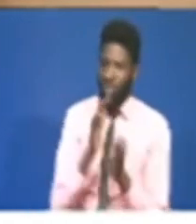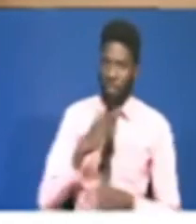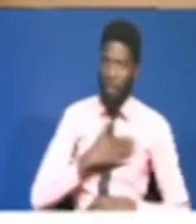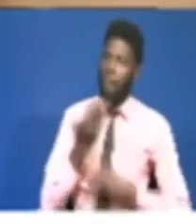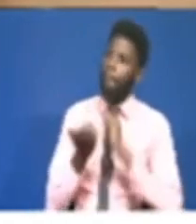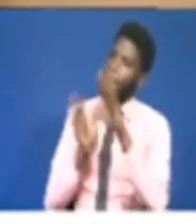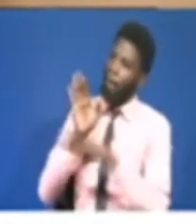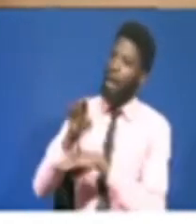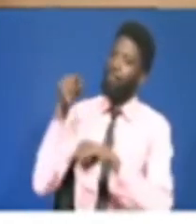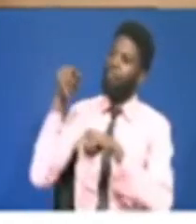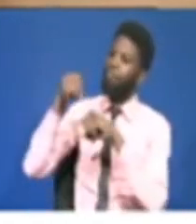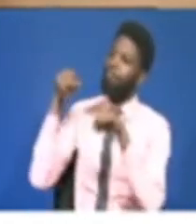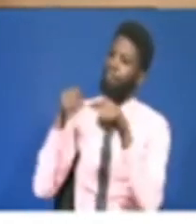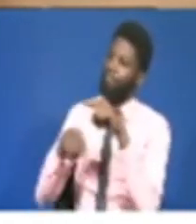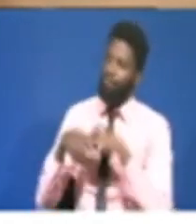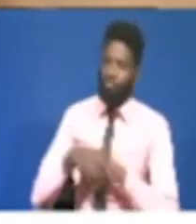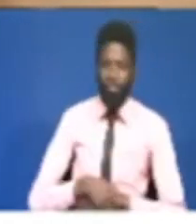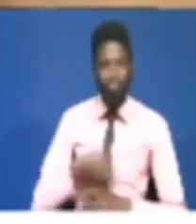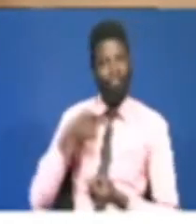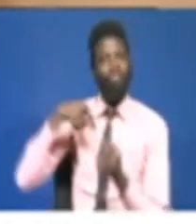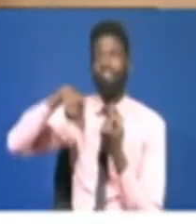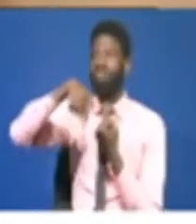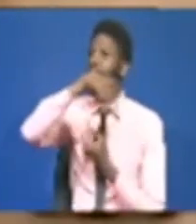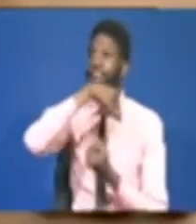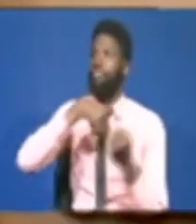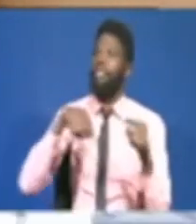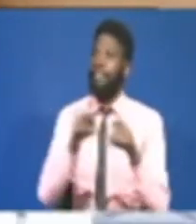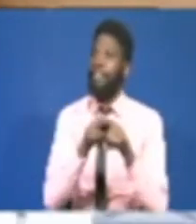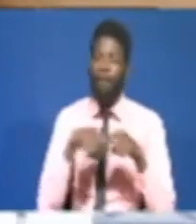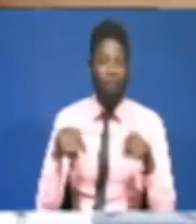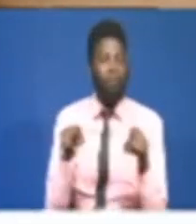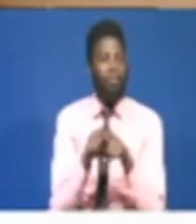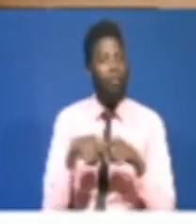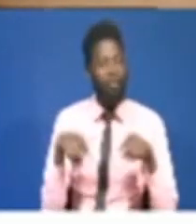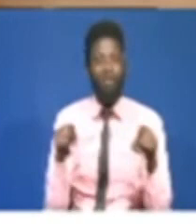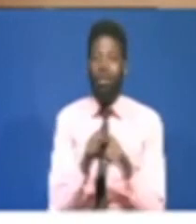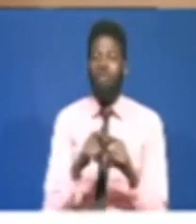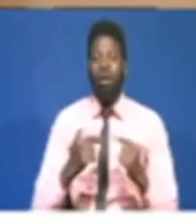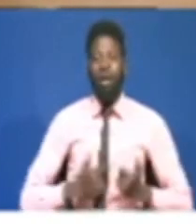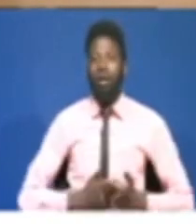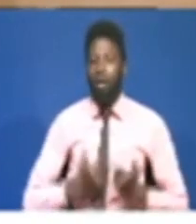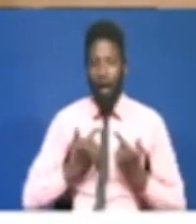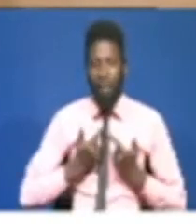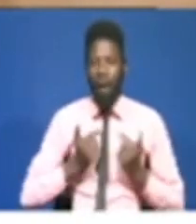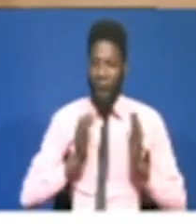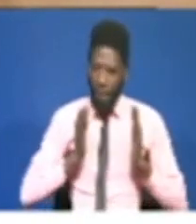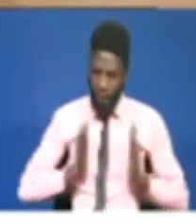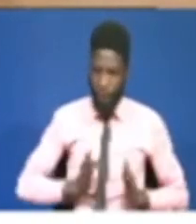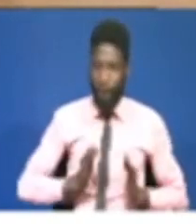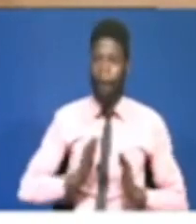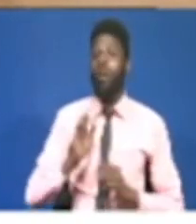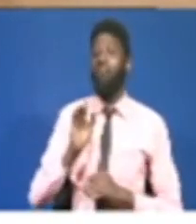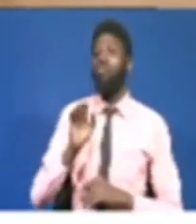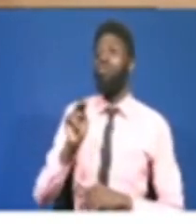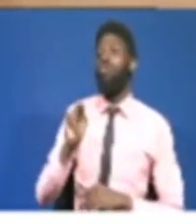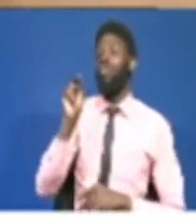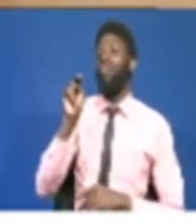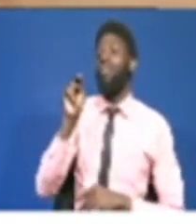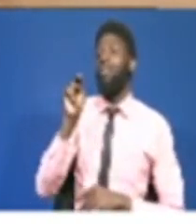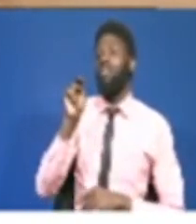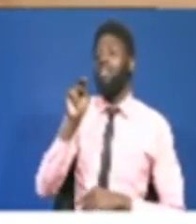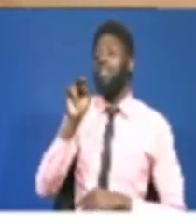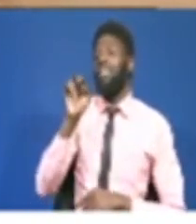place, and the cycle continues. And this is the daily life of a typical pastoralist living along the border of